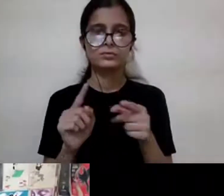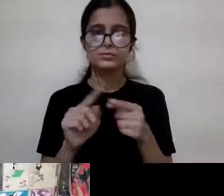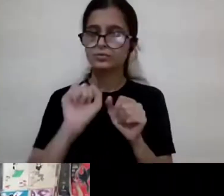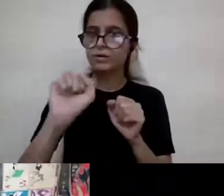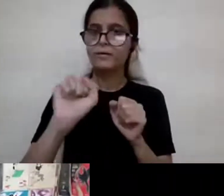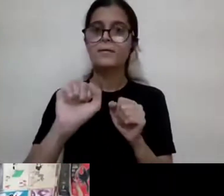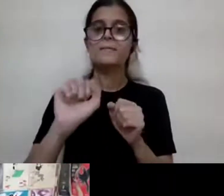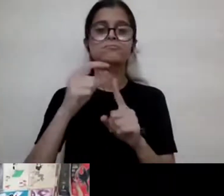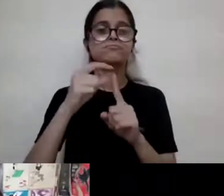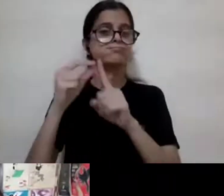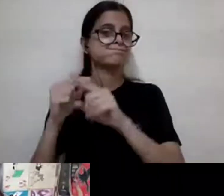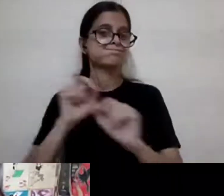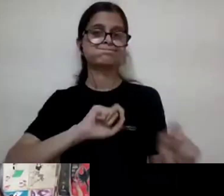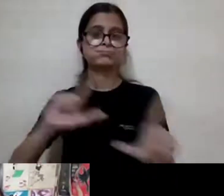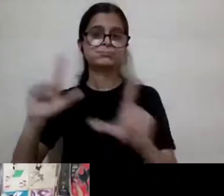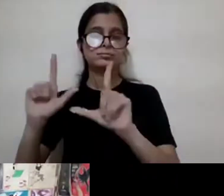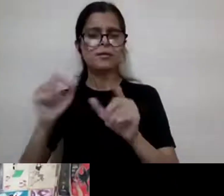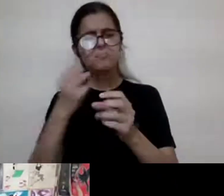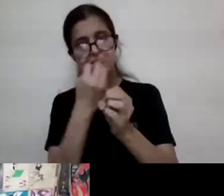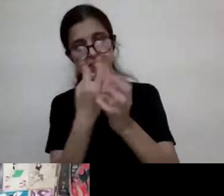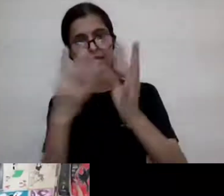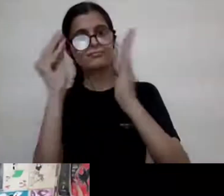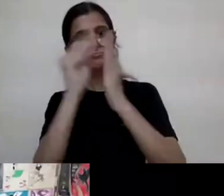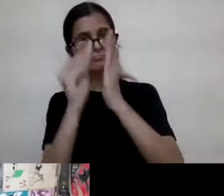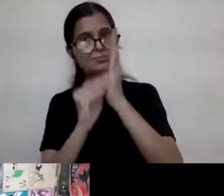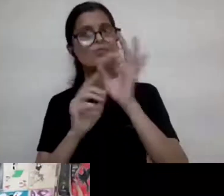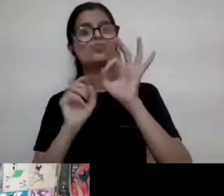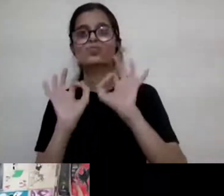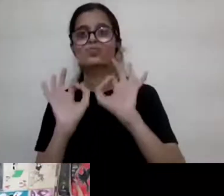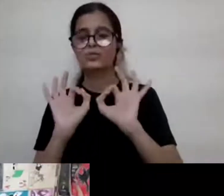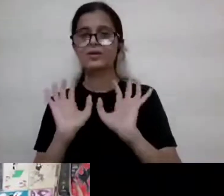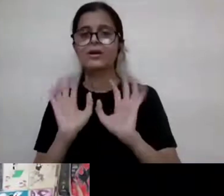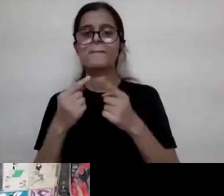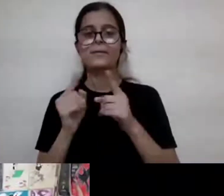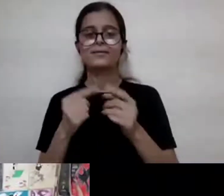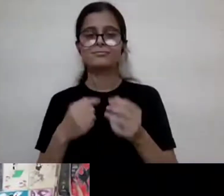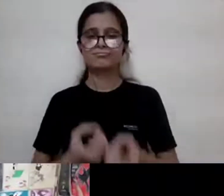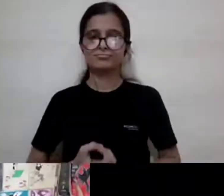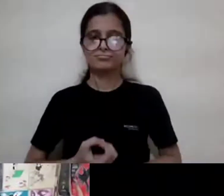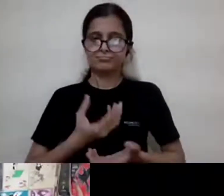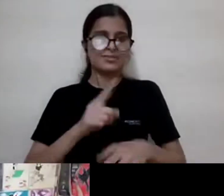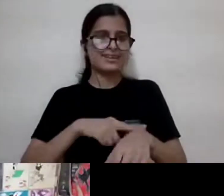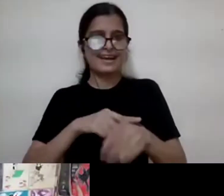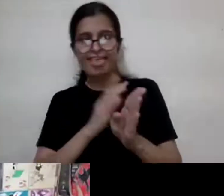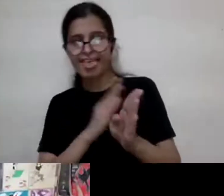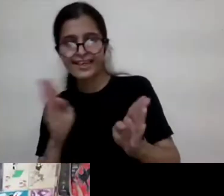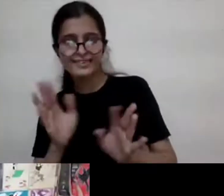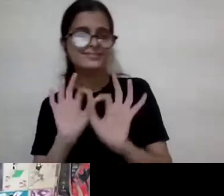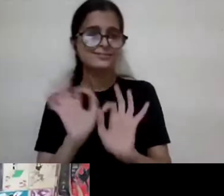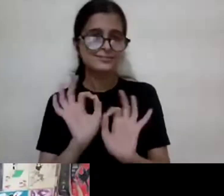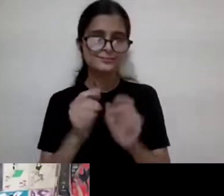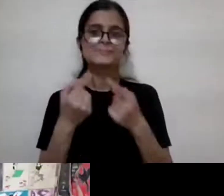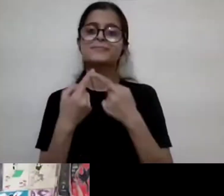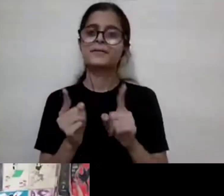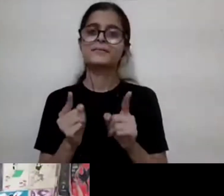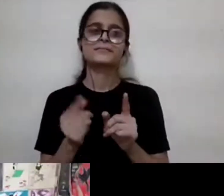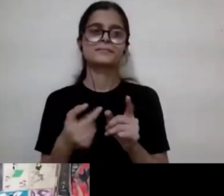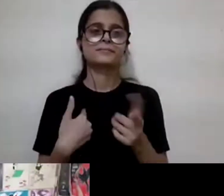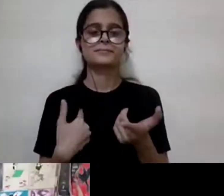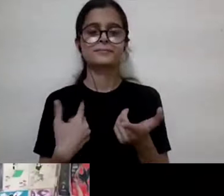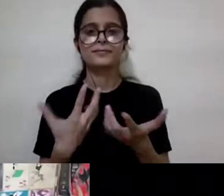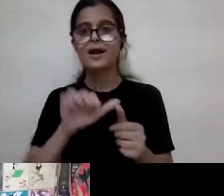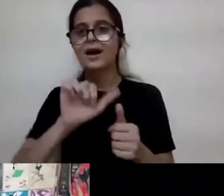presentation the most. There are many things, but don't want to consume time from the questions that our other